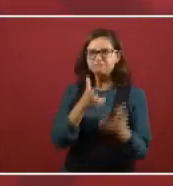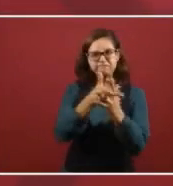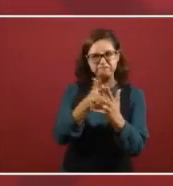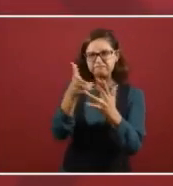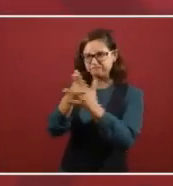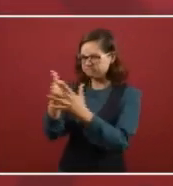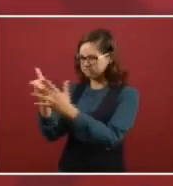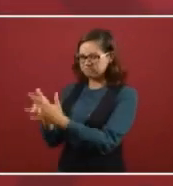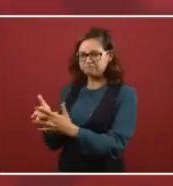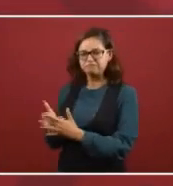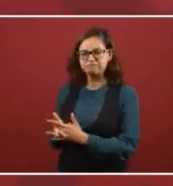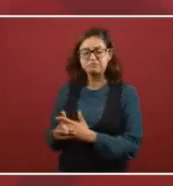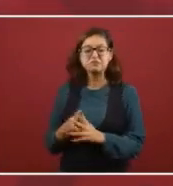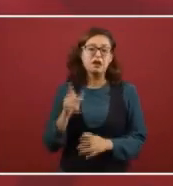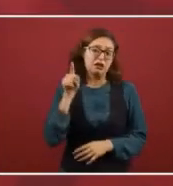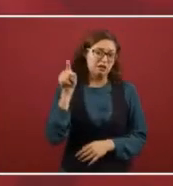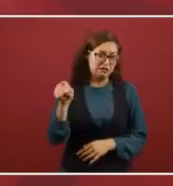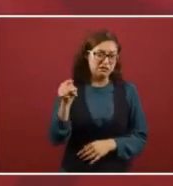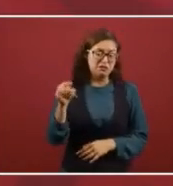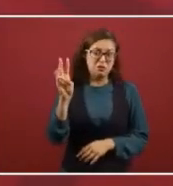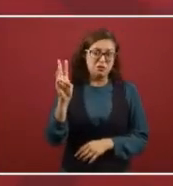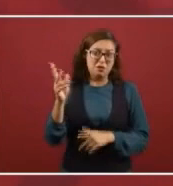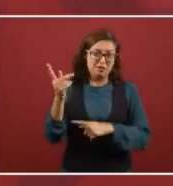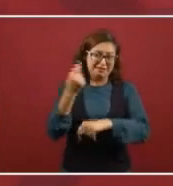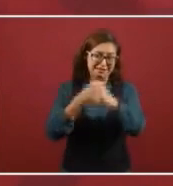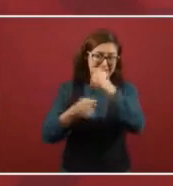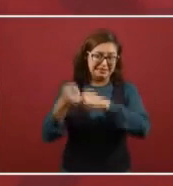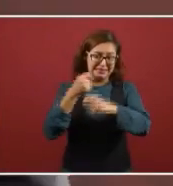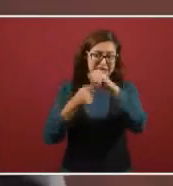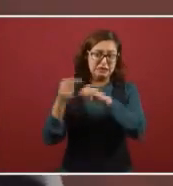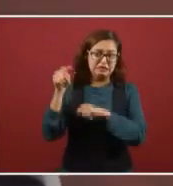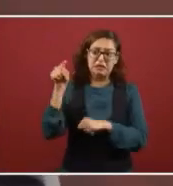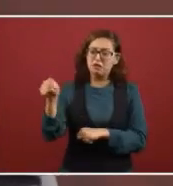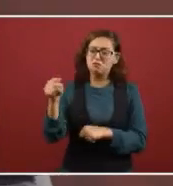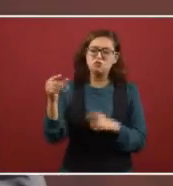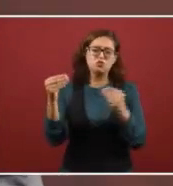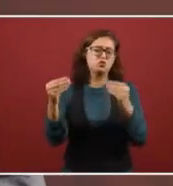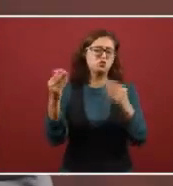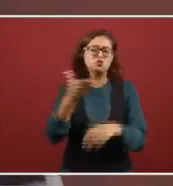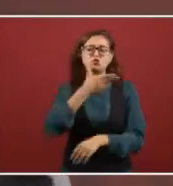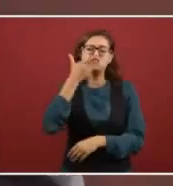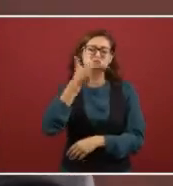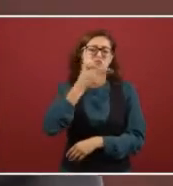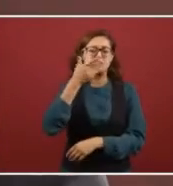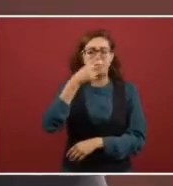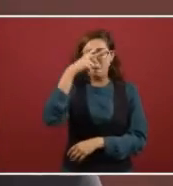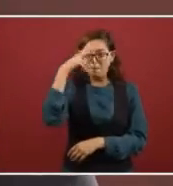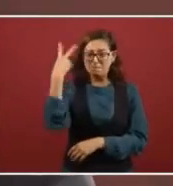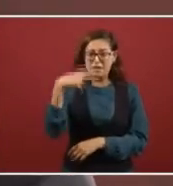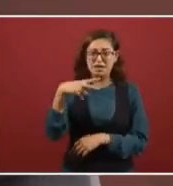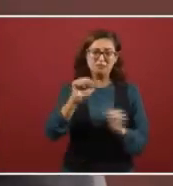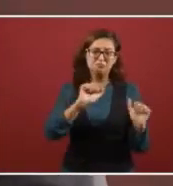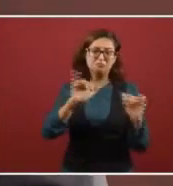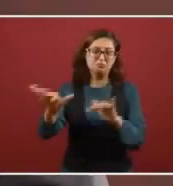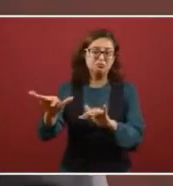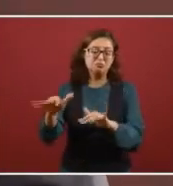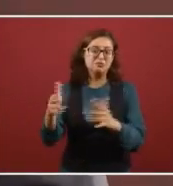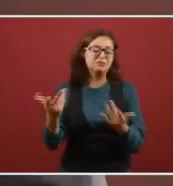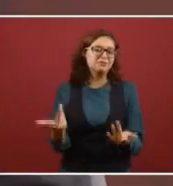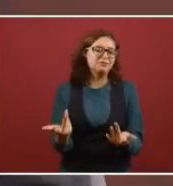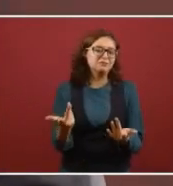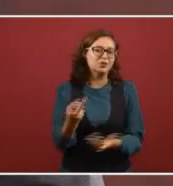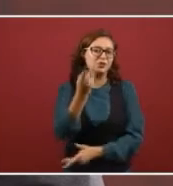store is a store that is known in our community, that is a